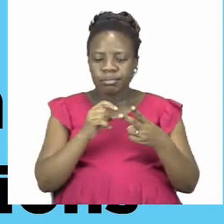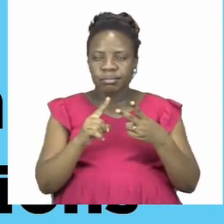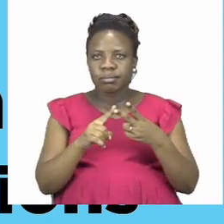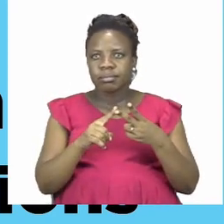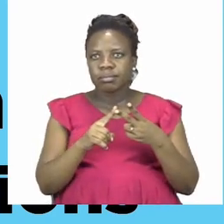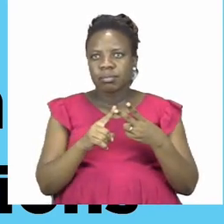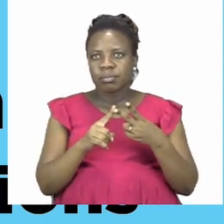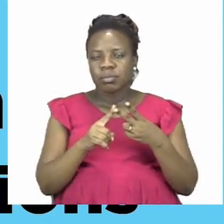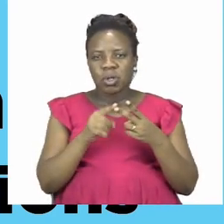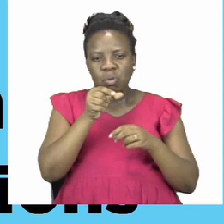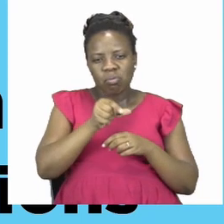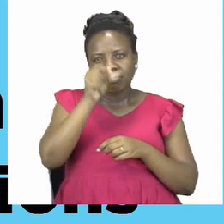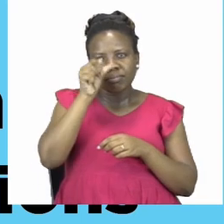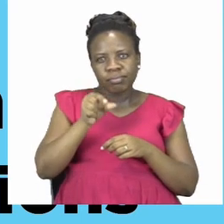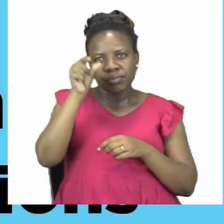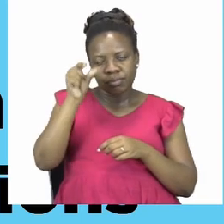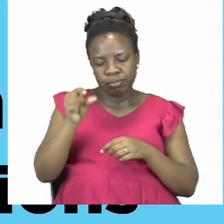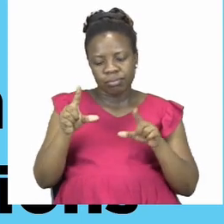and length.